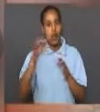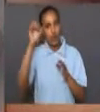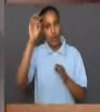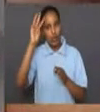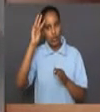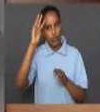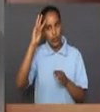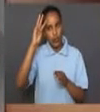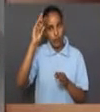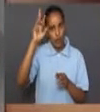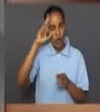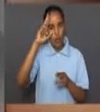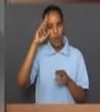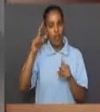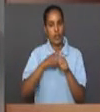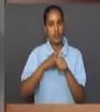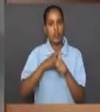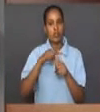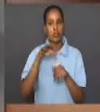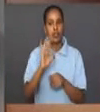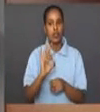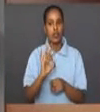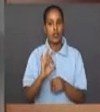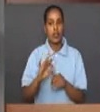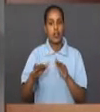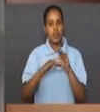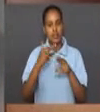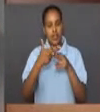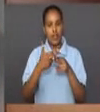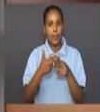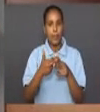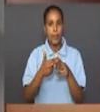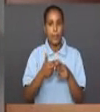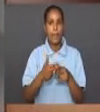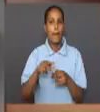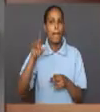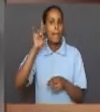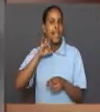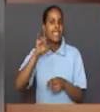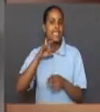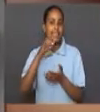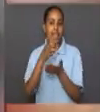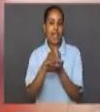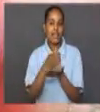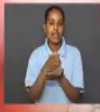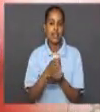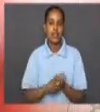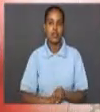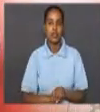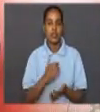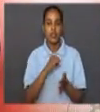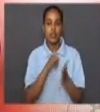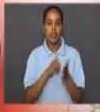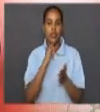Röhm first patented and sold it under the name plexiglass.